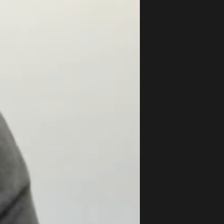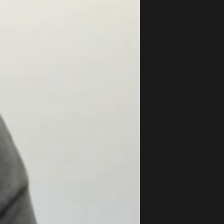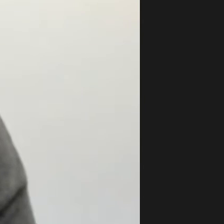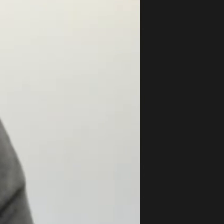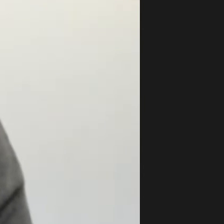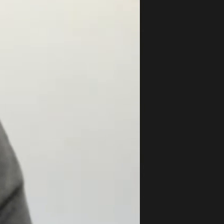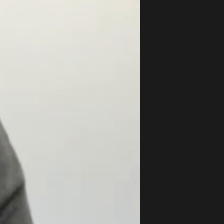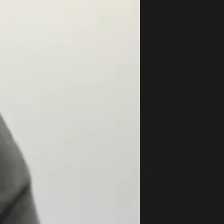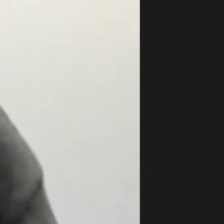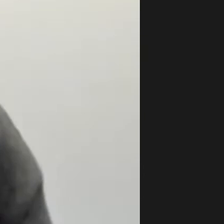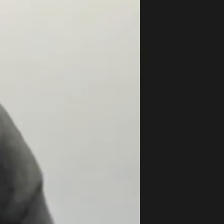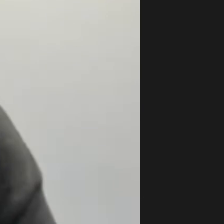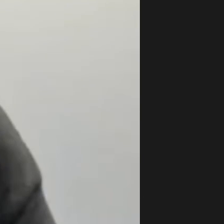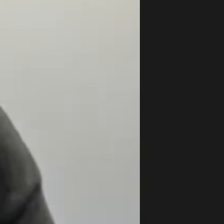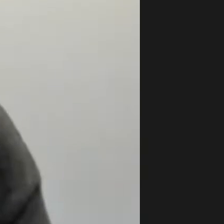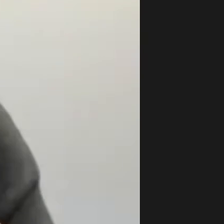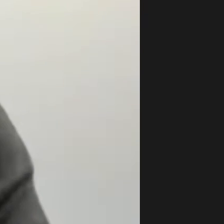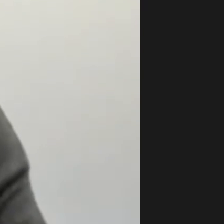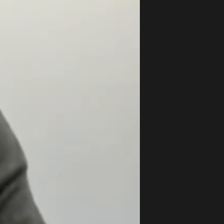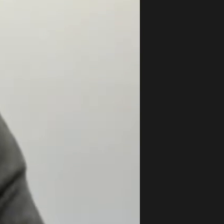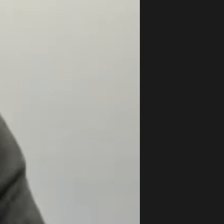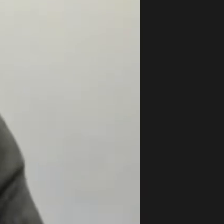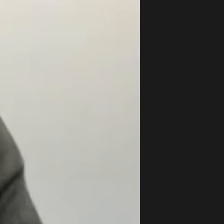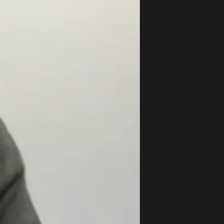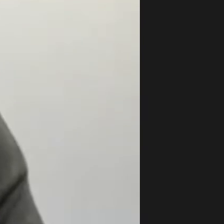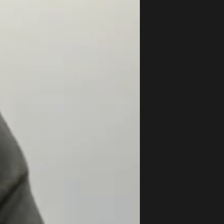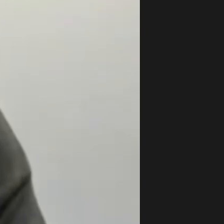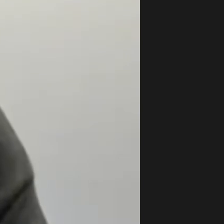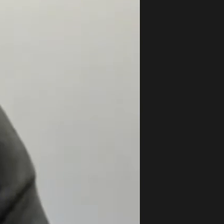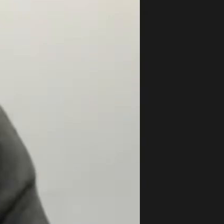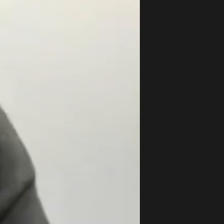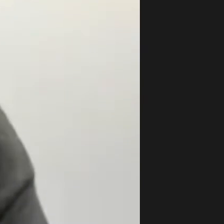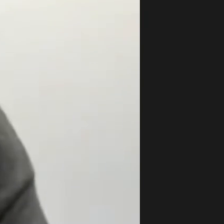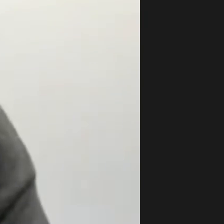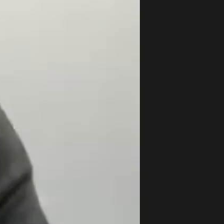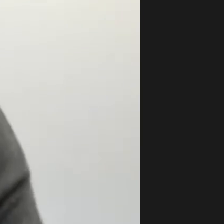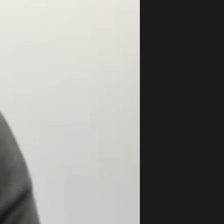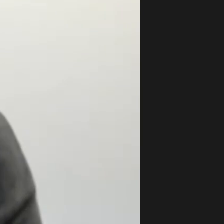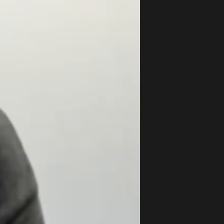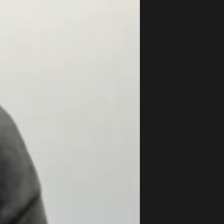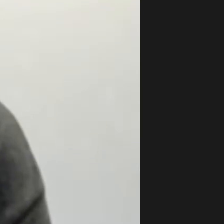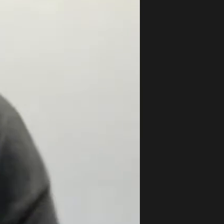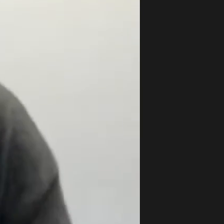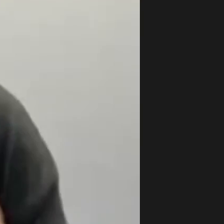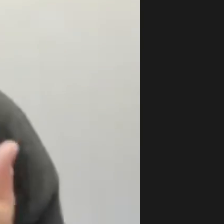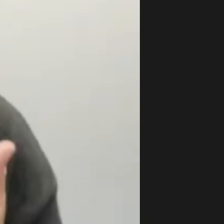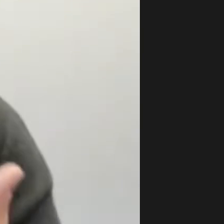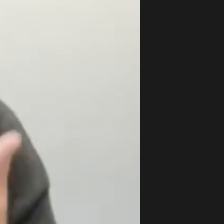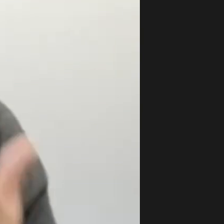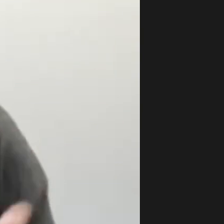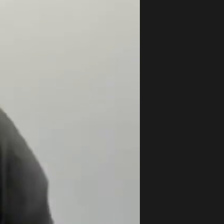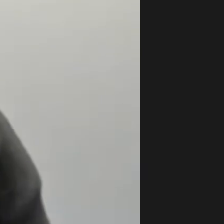Do we have a motion to adjourn? I think you cut out. There we go. Second. Oh, I'm sorry. I said. All